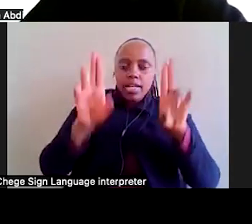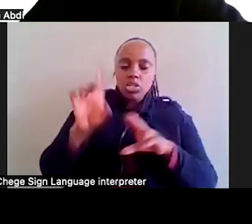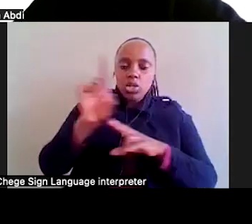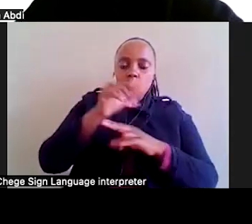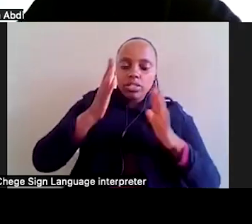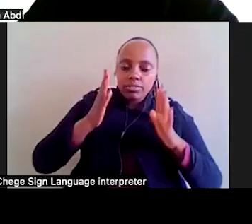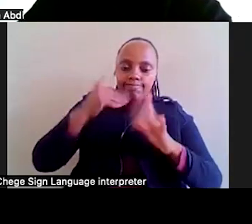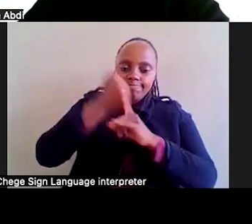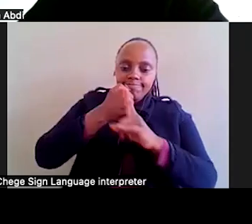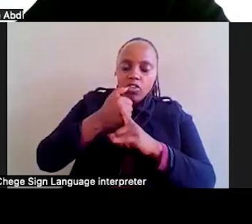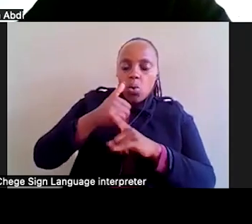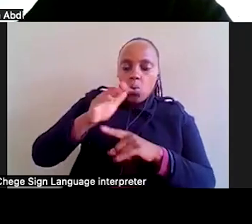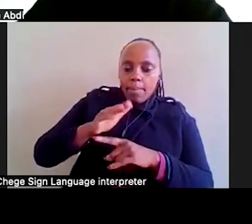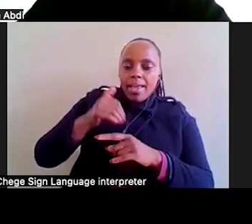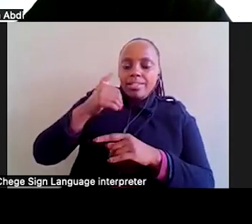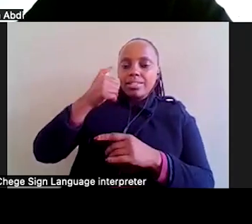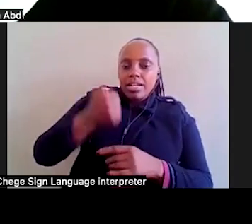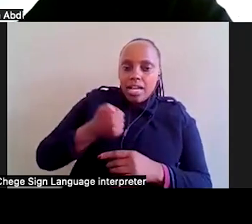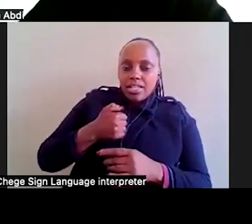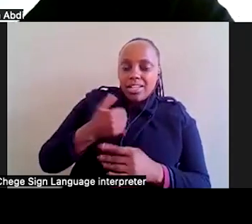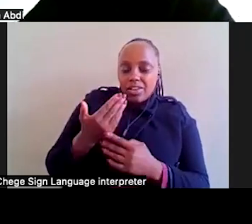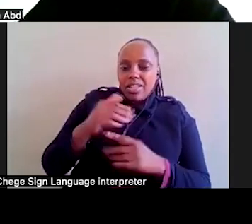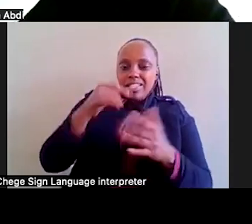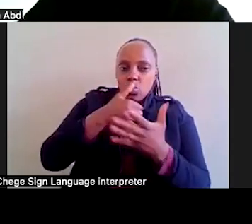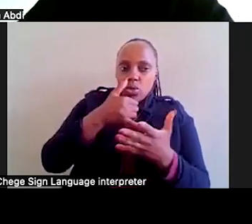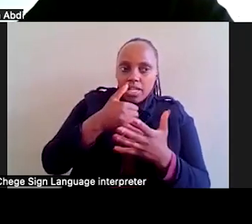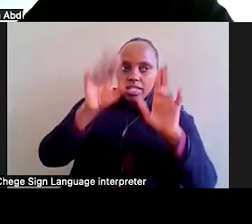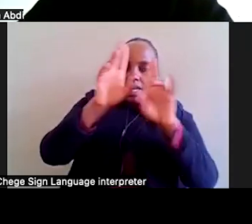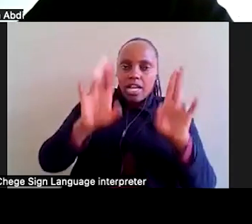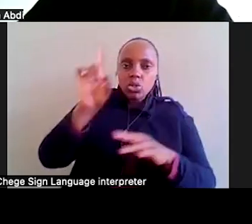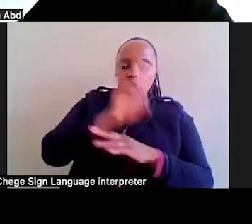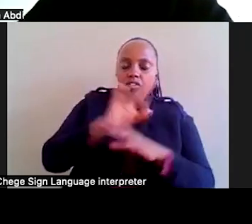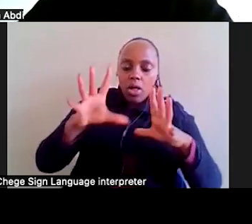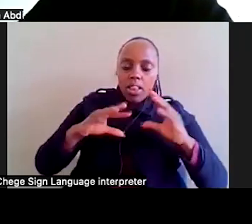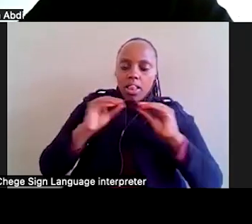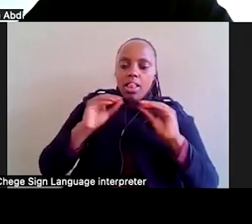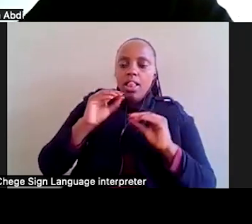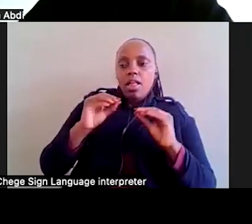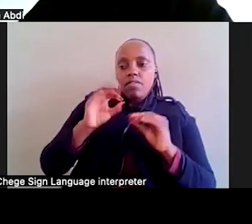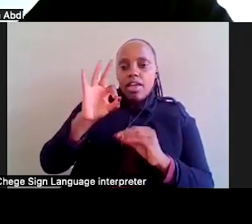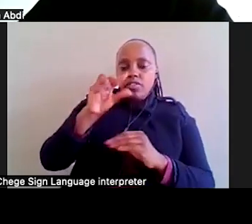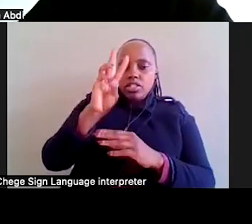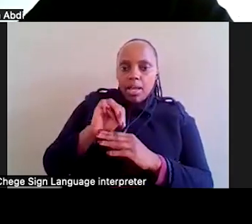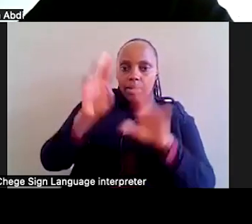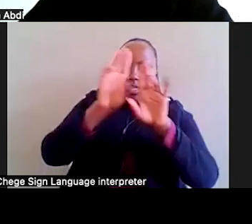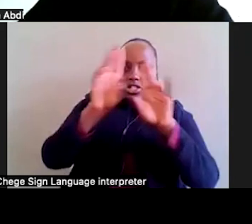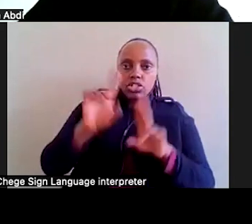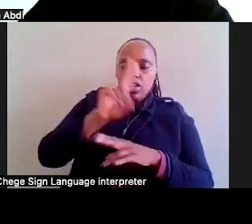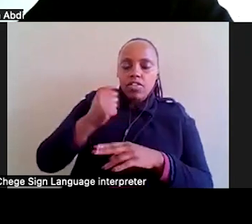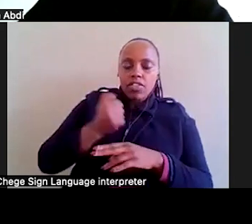and girls, including International Day of Zero Tolerance for FGM, International Day of the Girl Child, International Women's